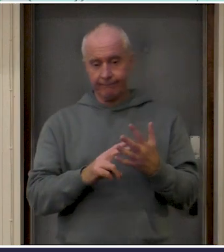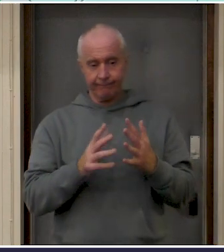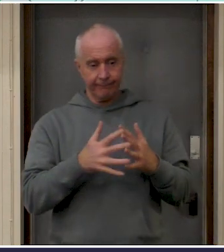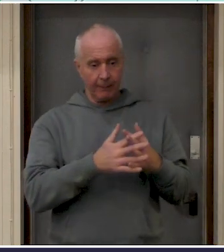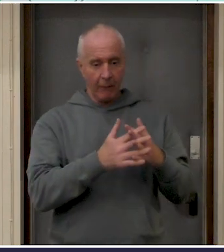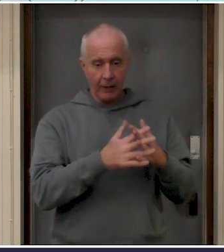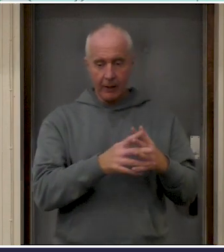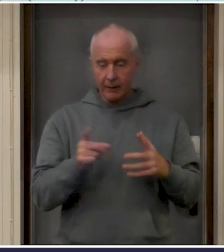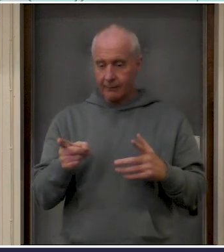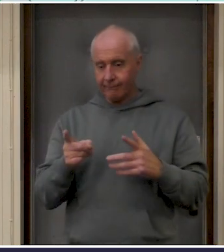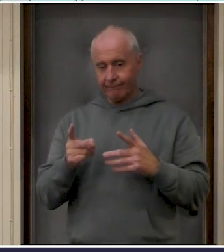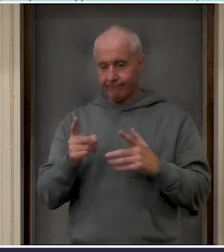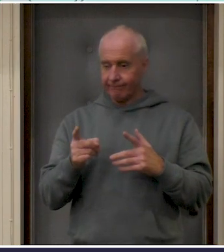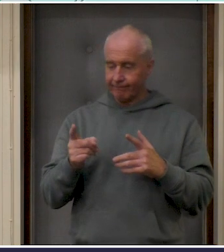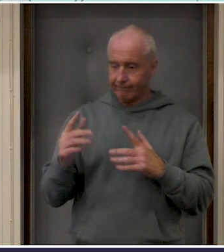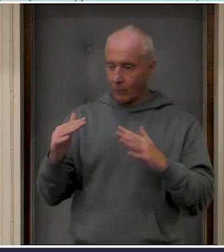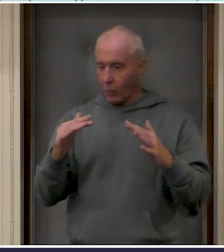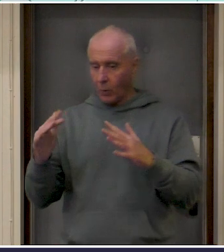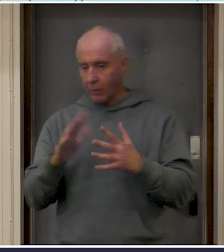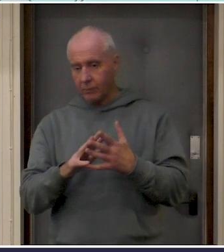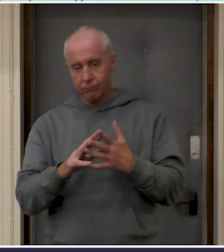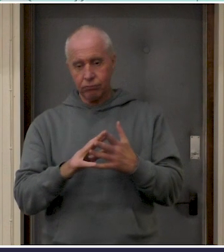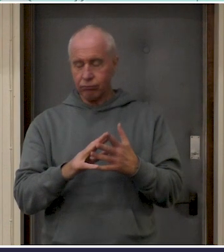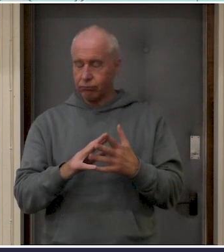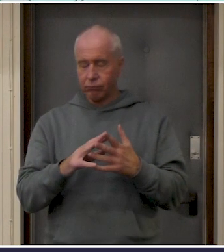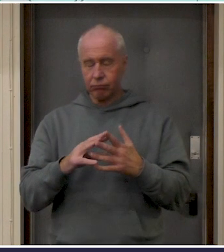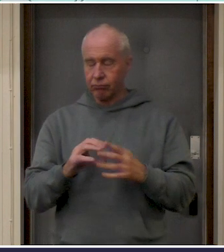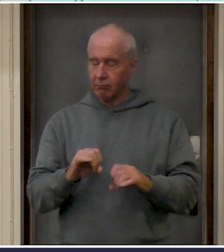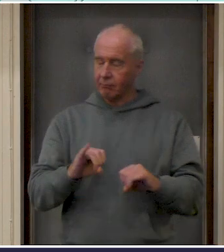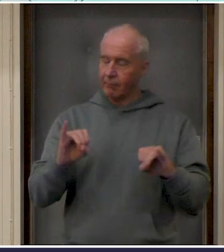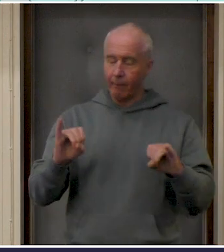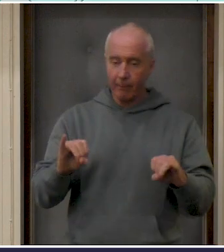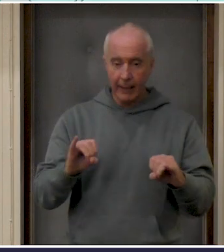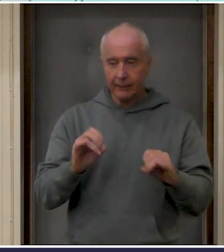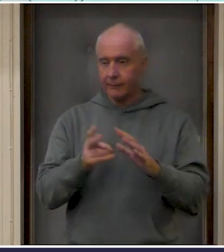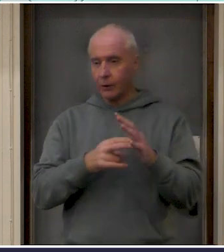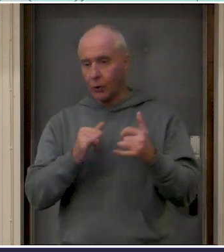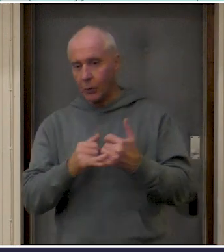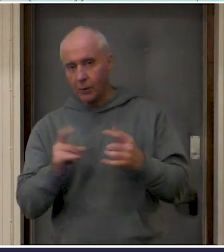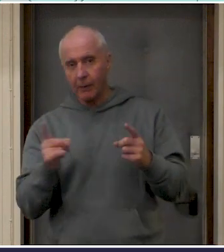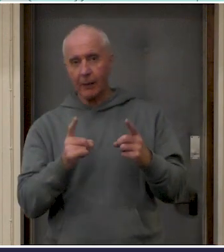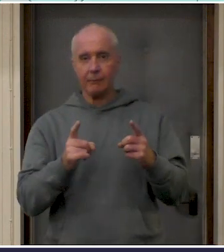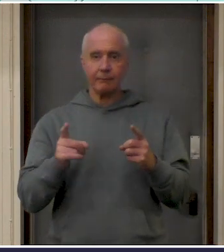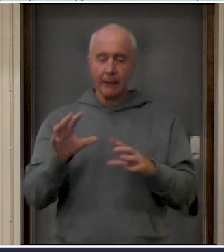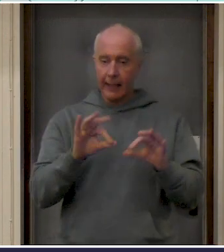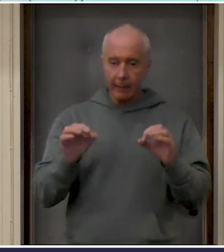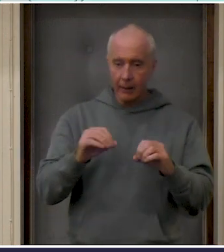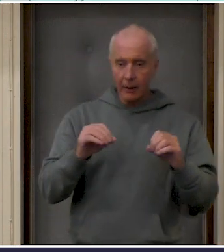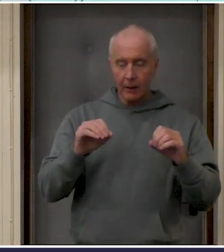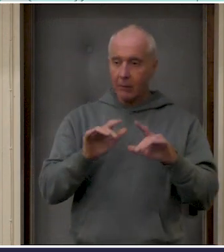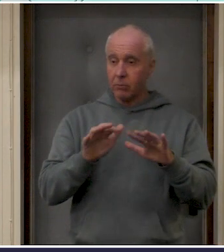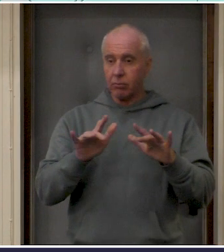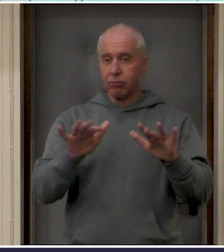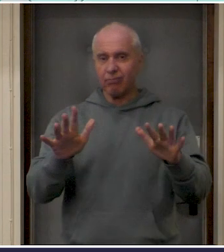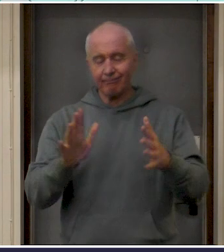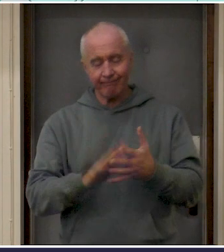US, and they'd had a lot of bad press about the use of various chemical agents. And so